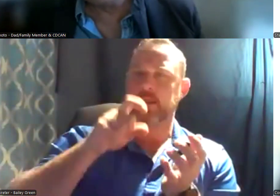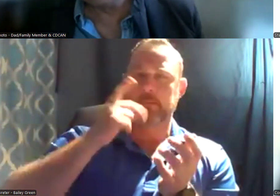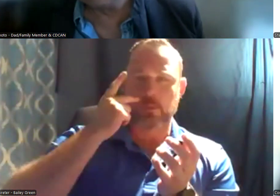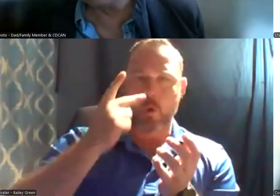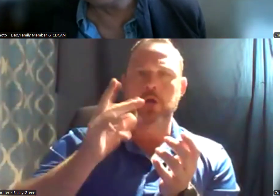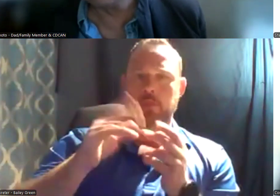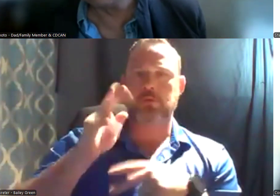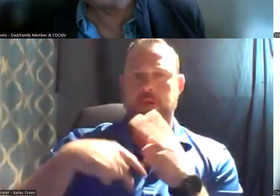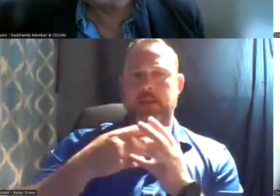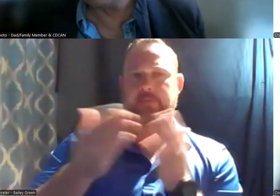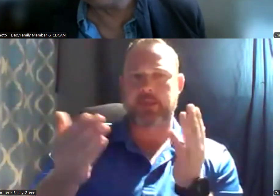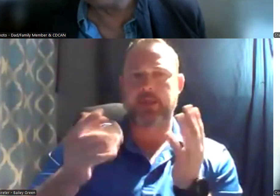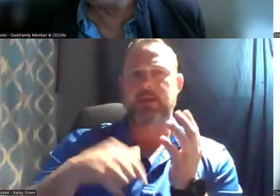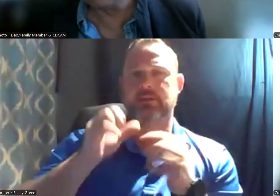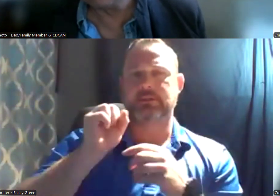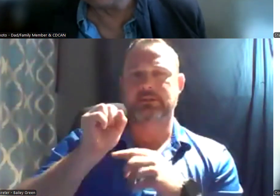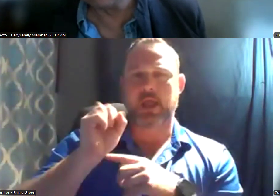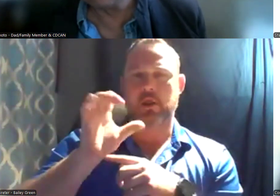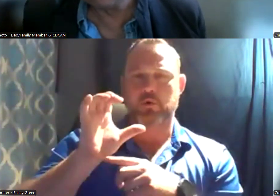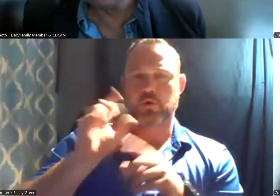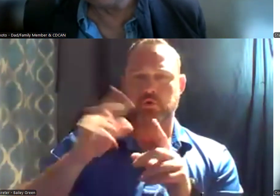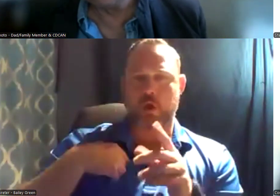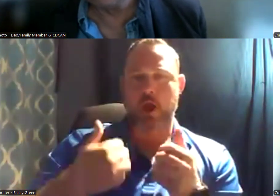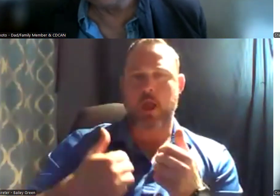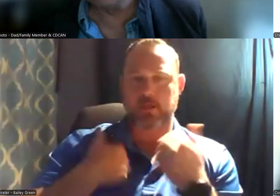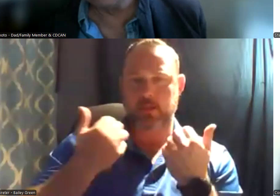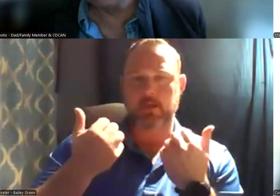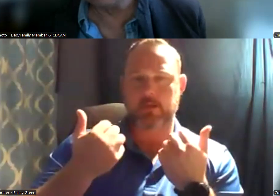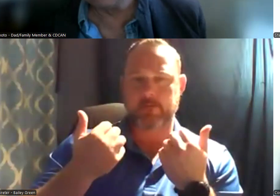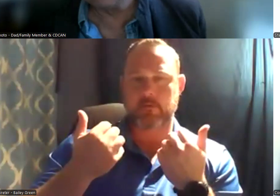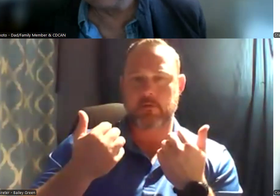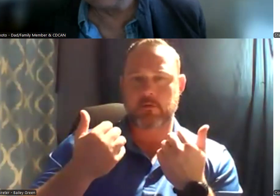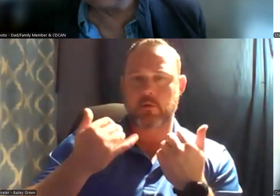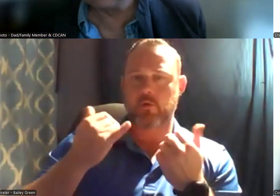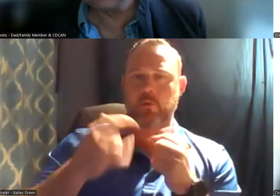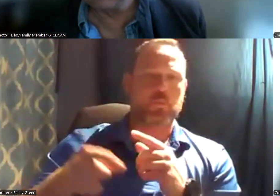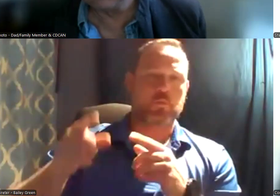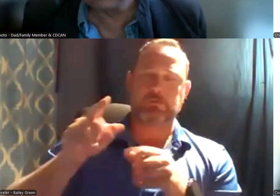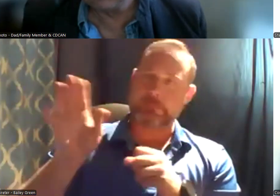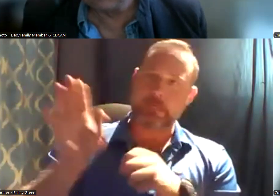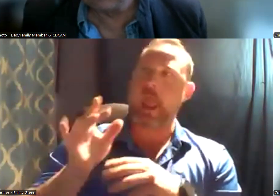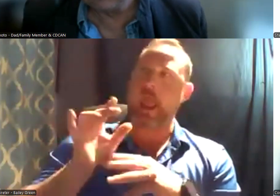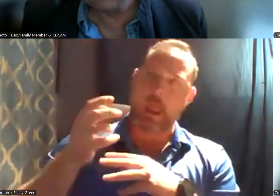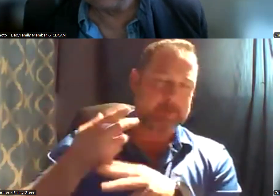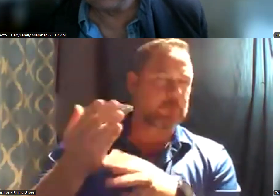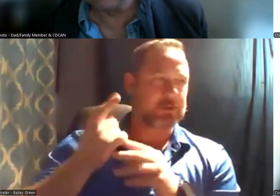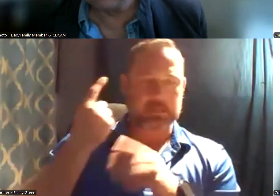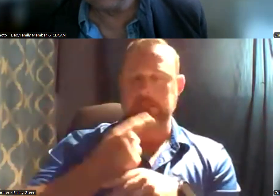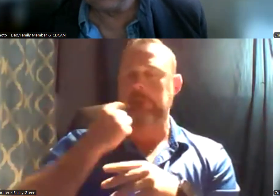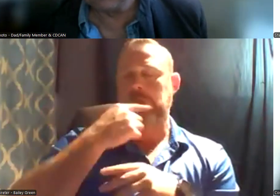these things. Here in Santa Cruz, where I live, which is strapped every day of the week for housing, we have